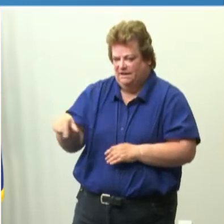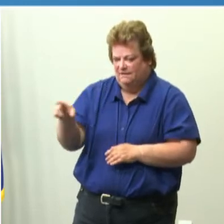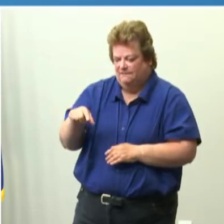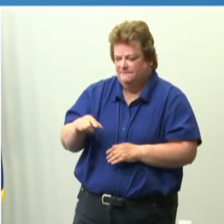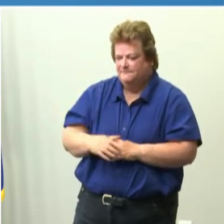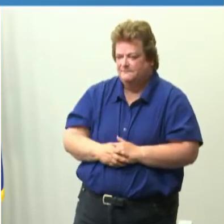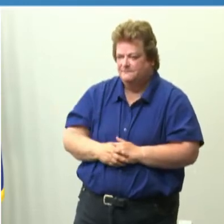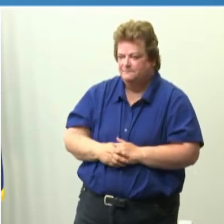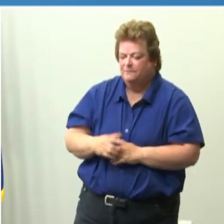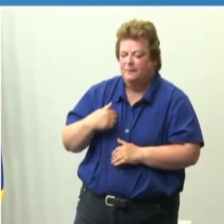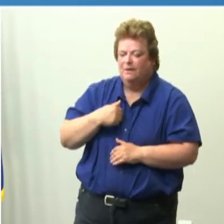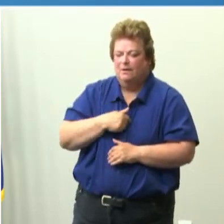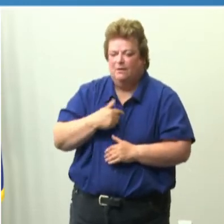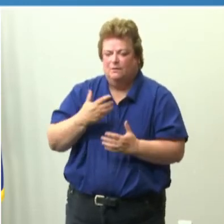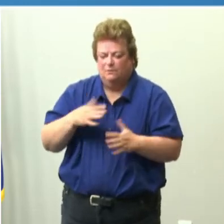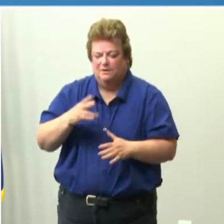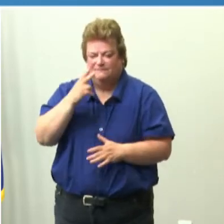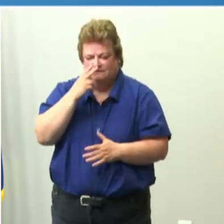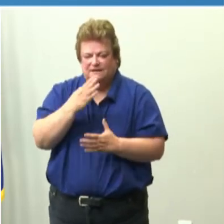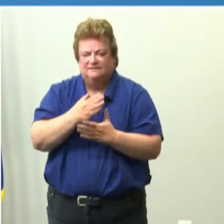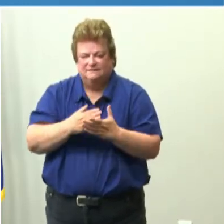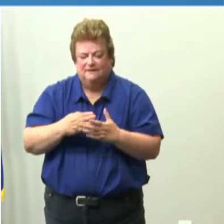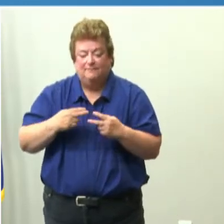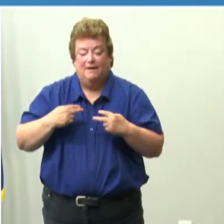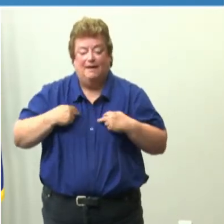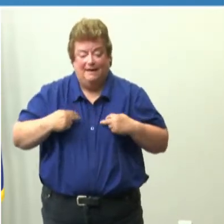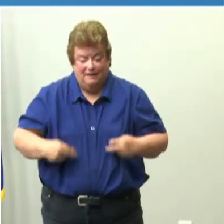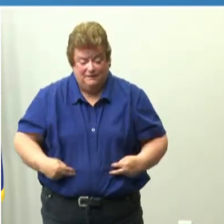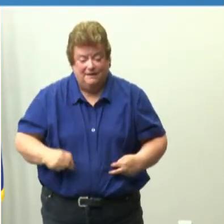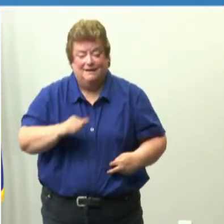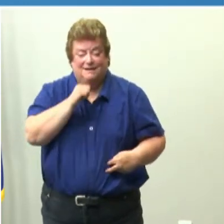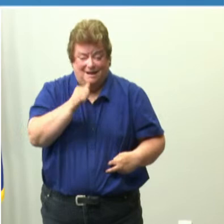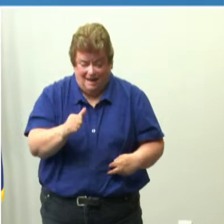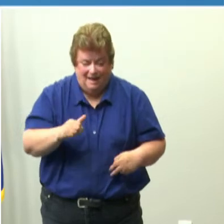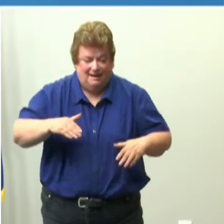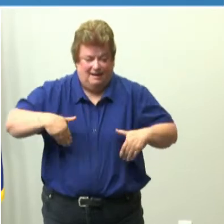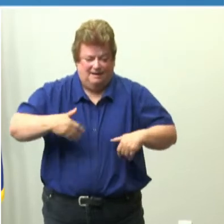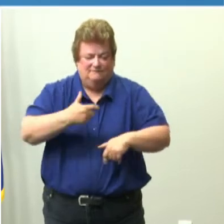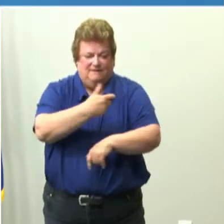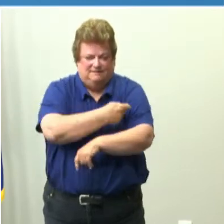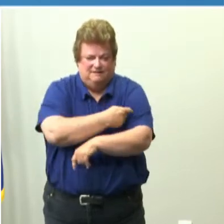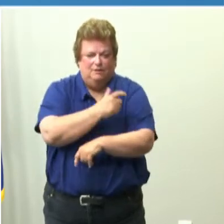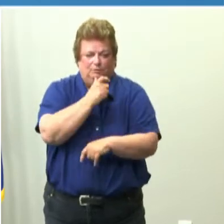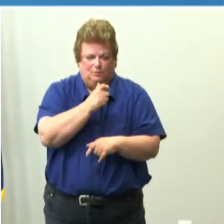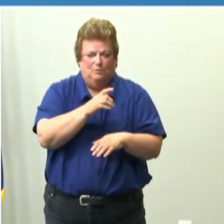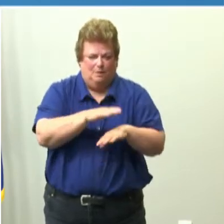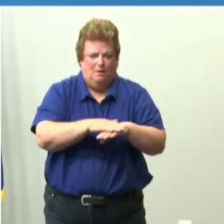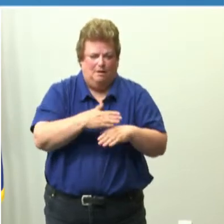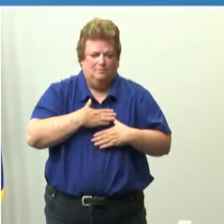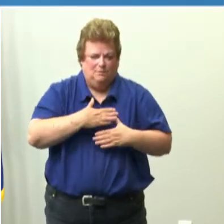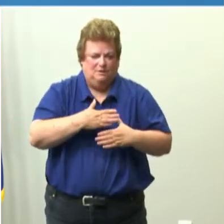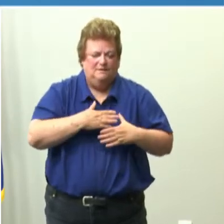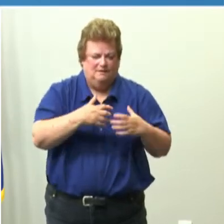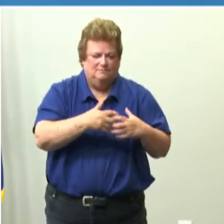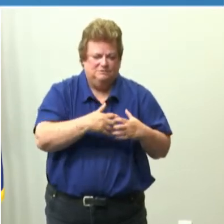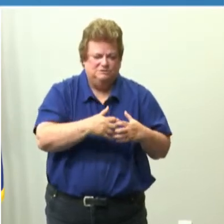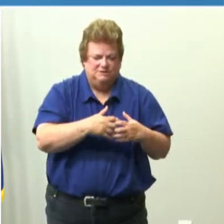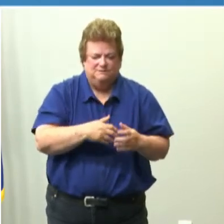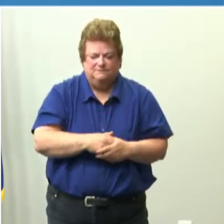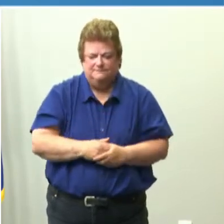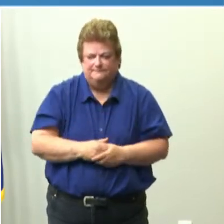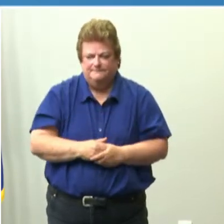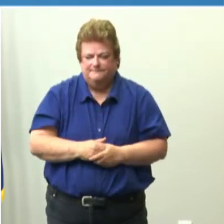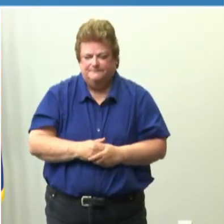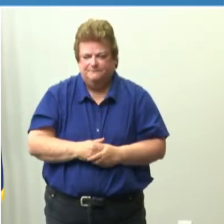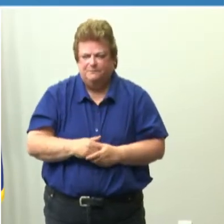We have seen some healthy unvaccinated people that have ended up on ventilators. Right. And it